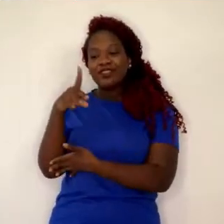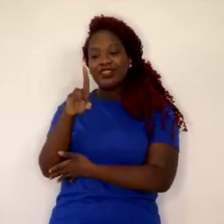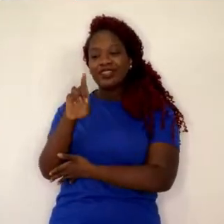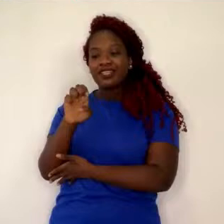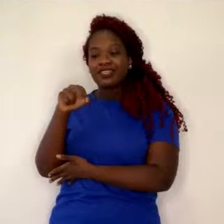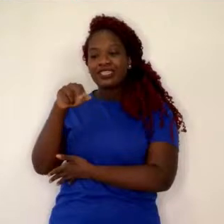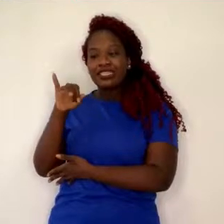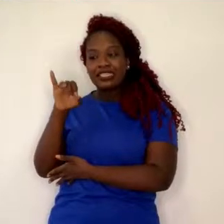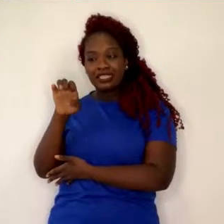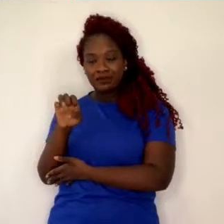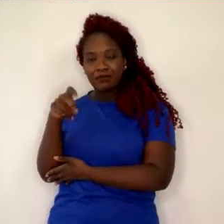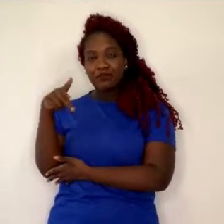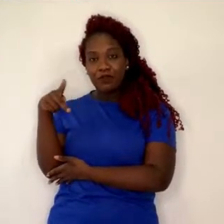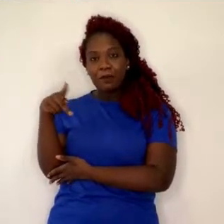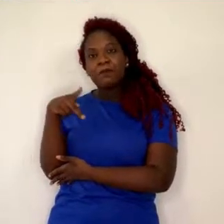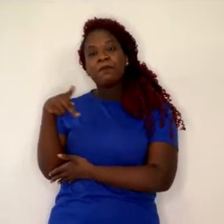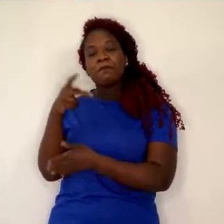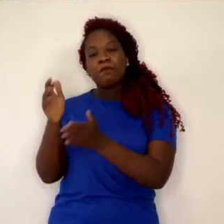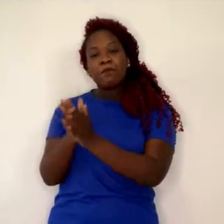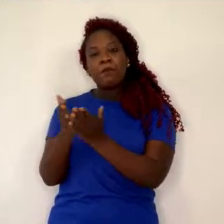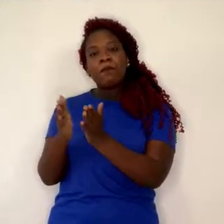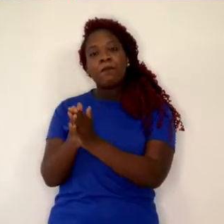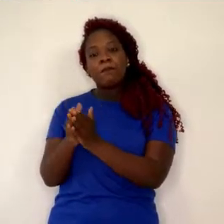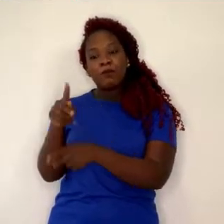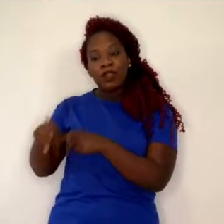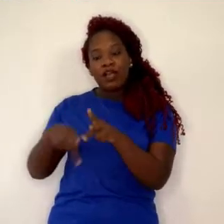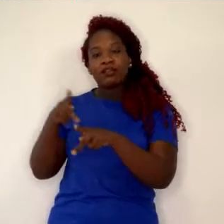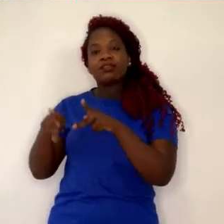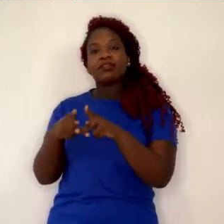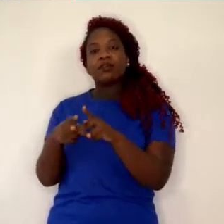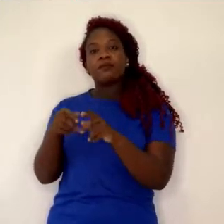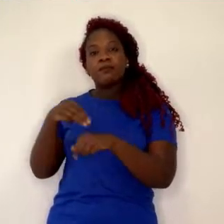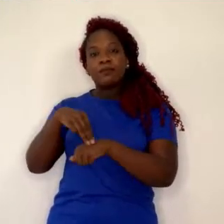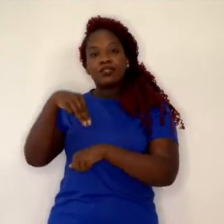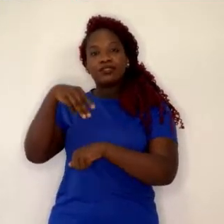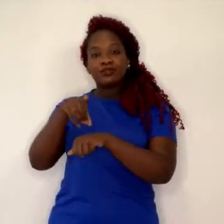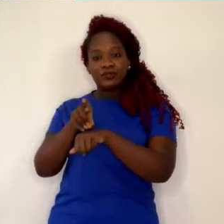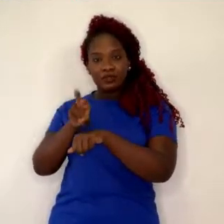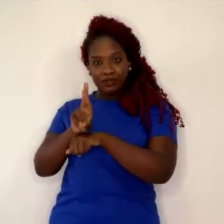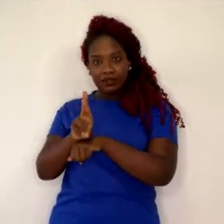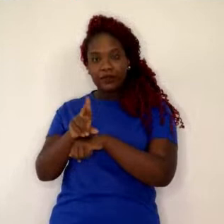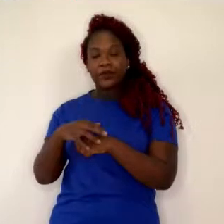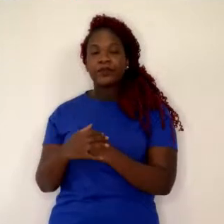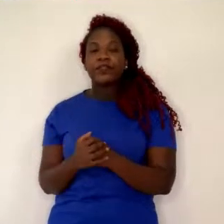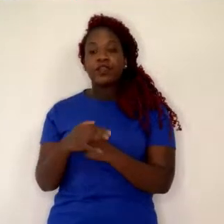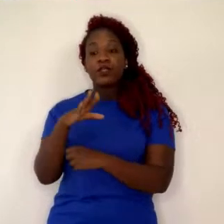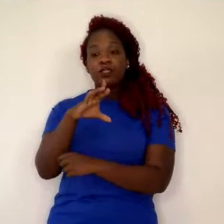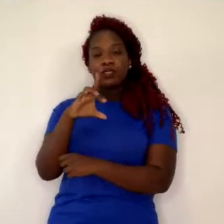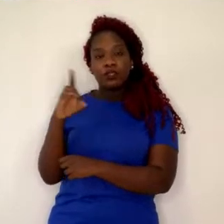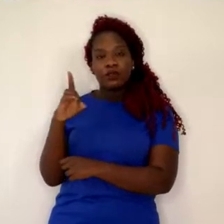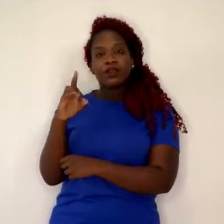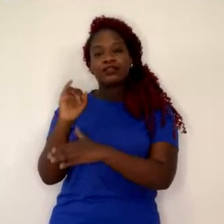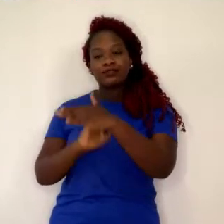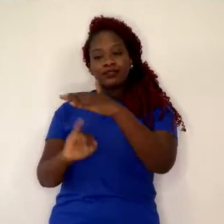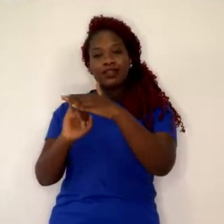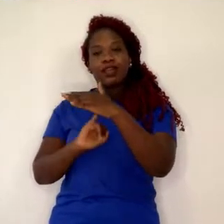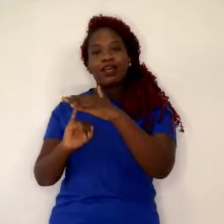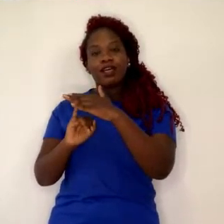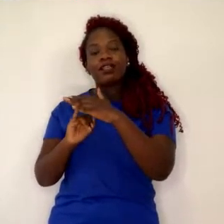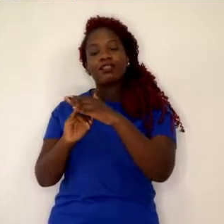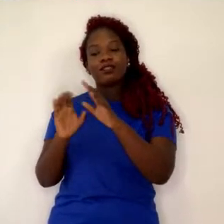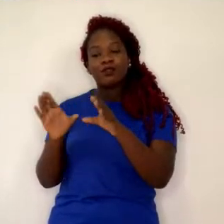script. Welcome, Professor Denise Carreira, who is a master's and a doctoral trained at